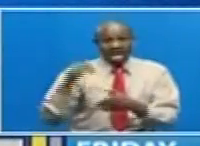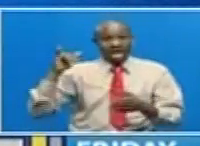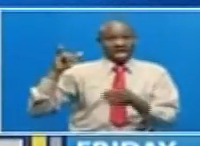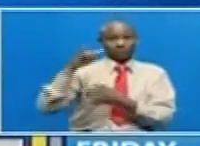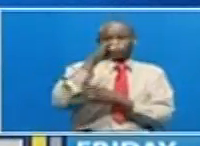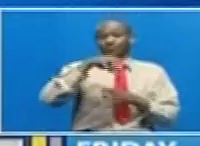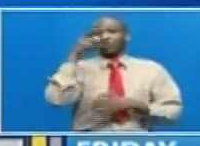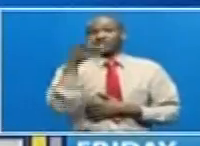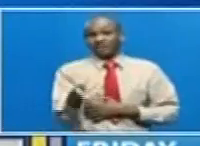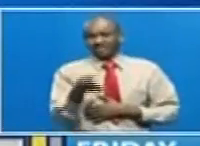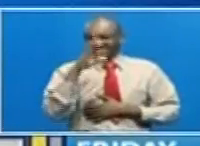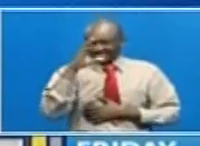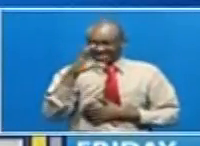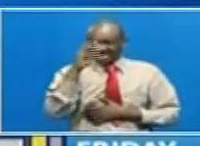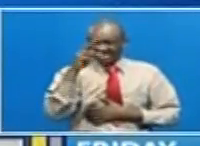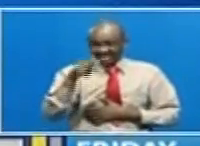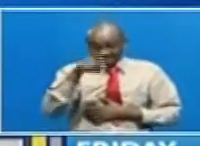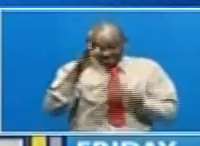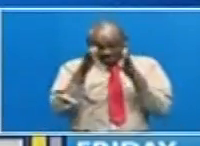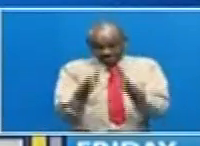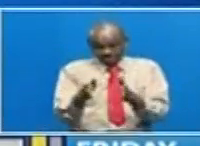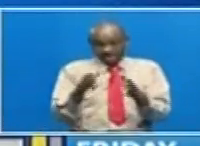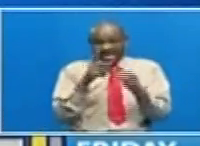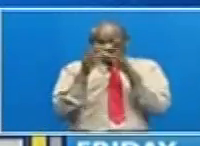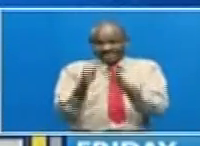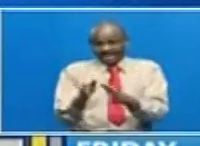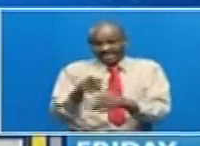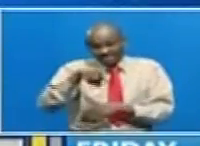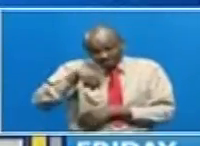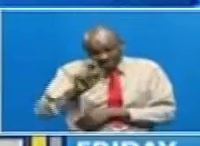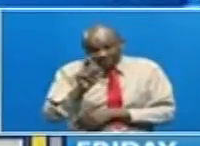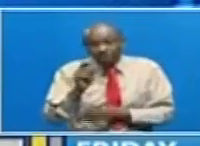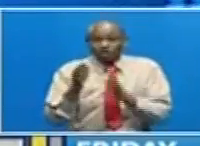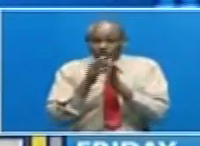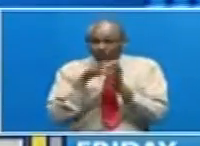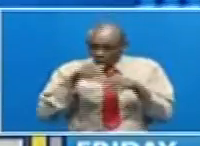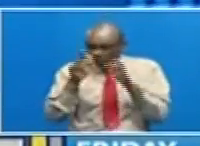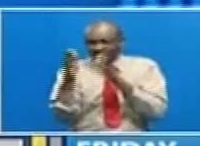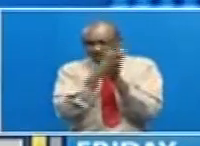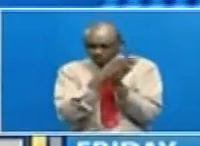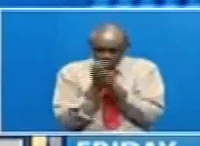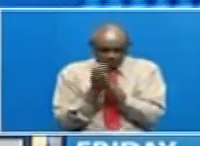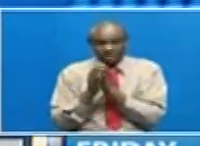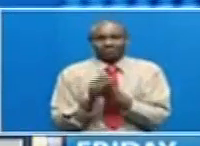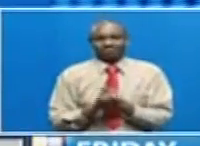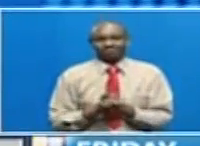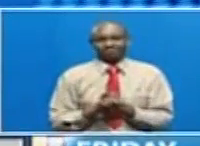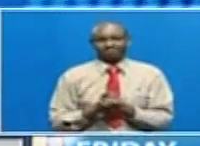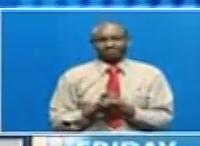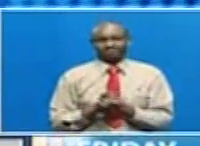found them. CNN senior Latin American affairs editor Rafael Romo has been following this remarkable story.